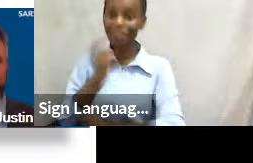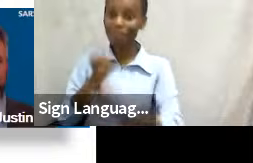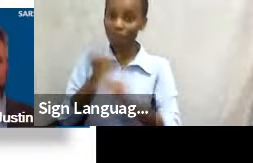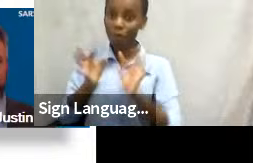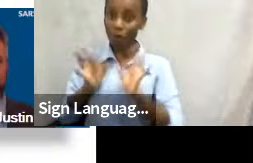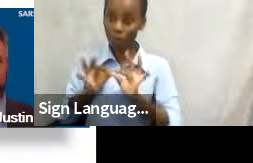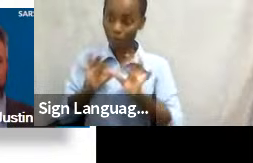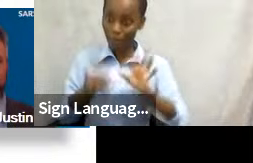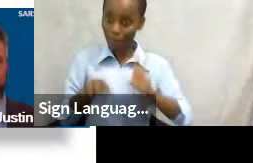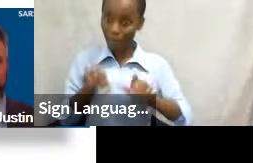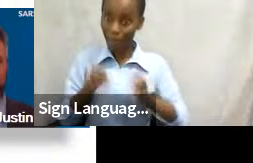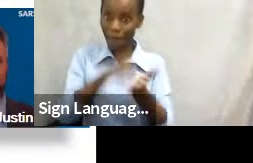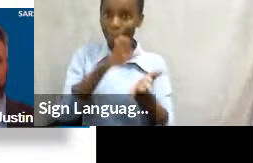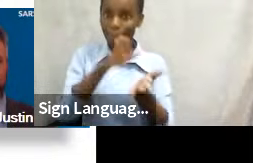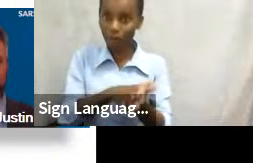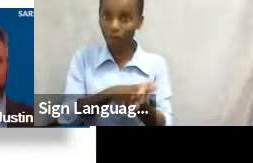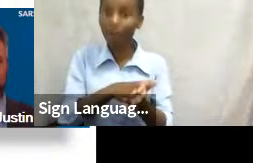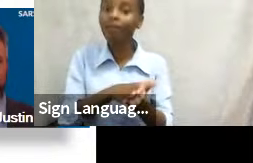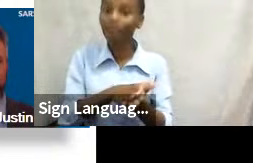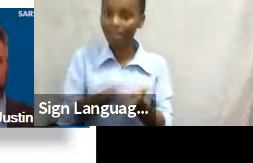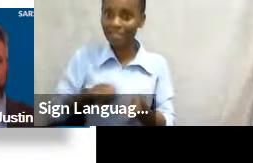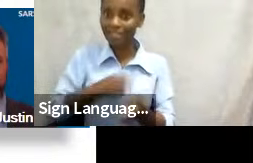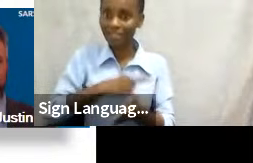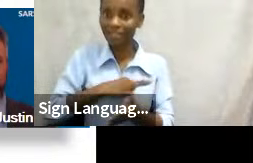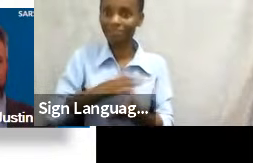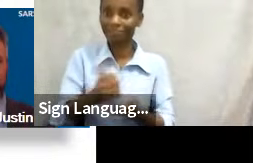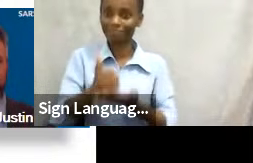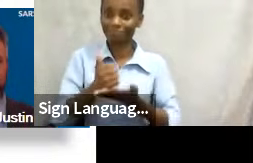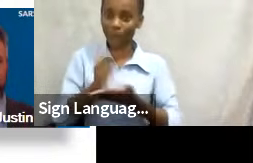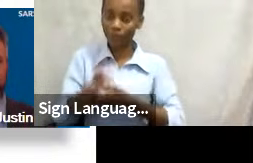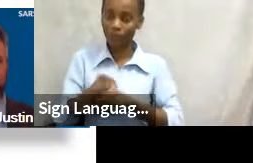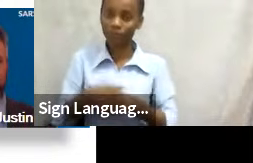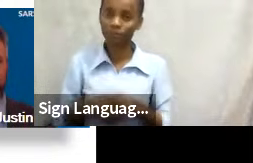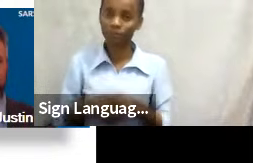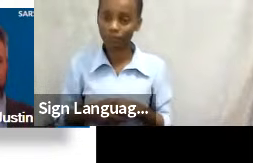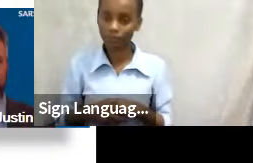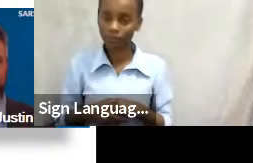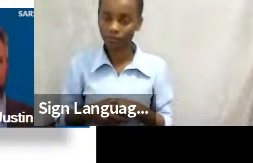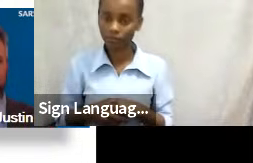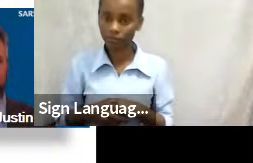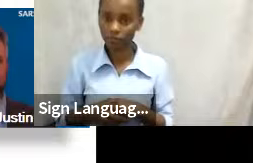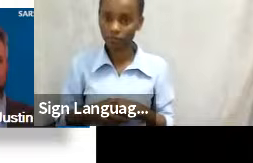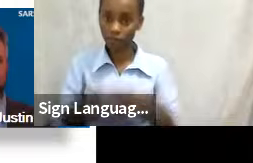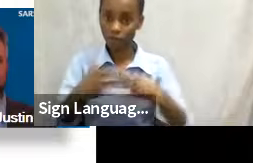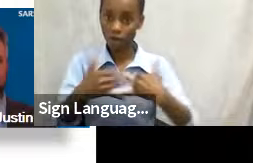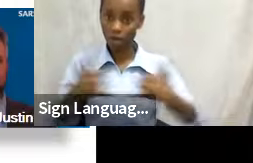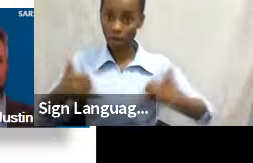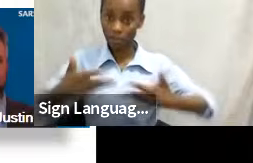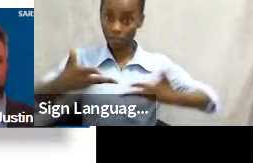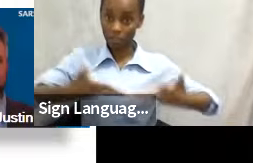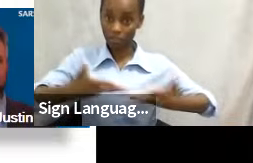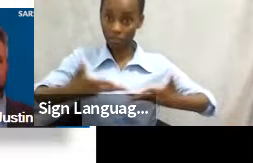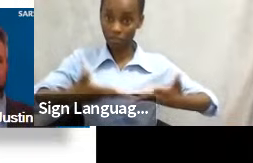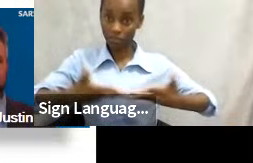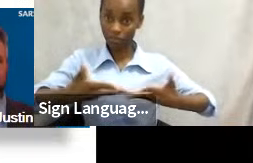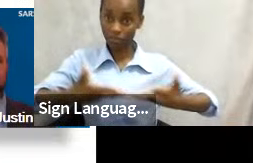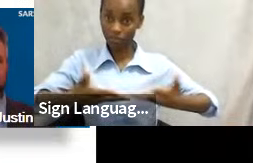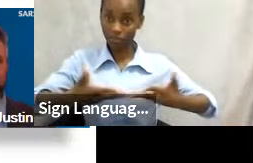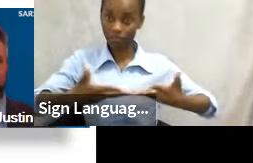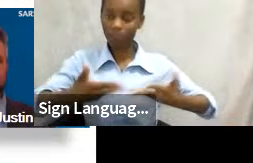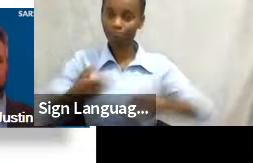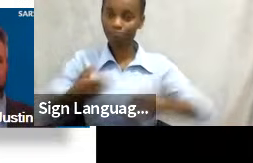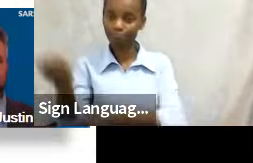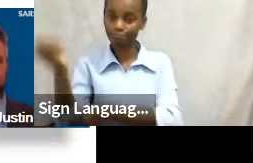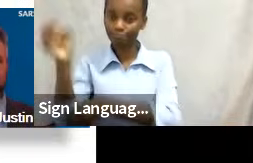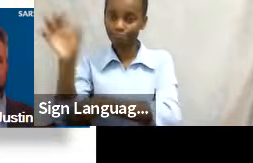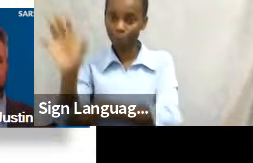Once you've clicked on the online service hyperlink, it will open up this page. These are our